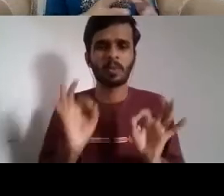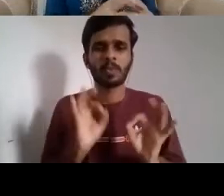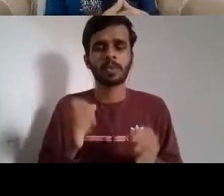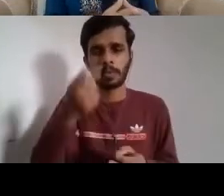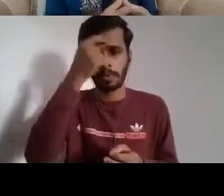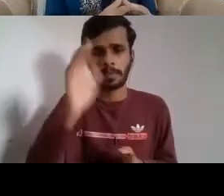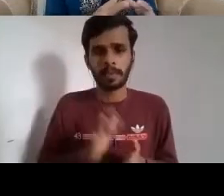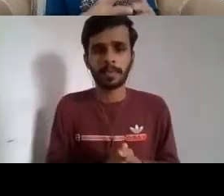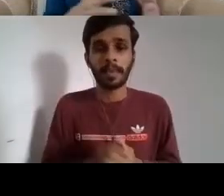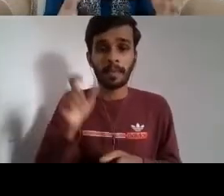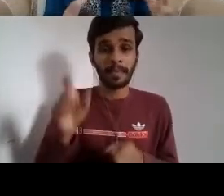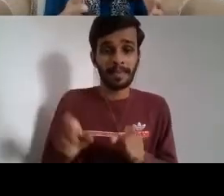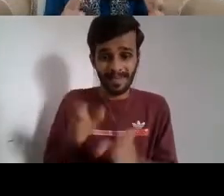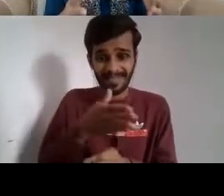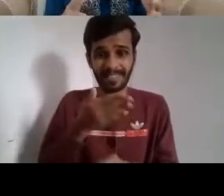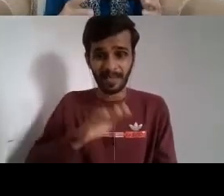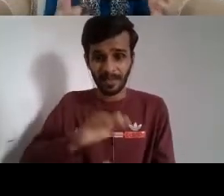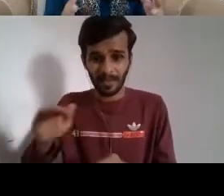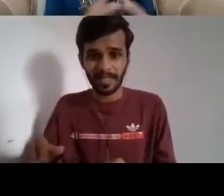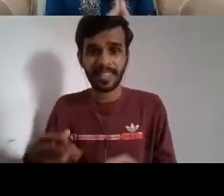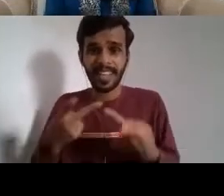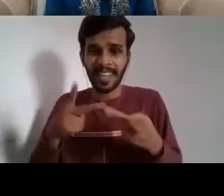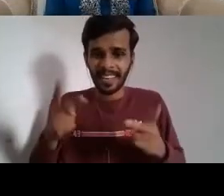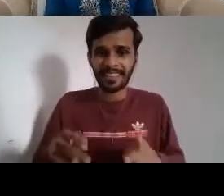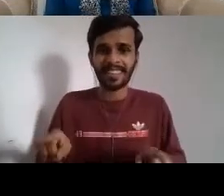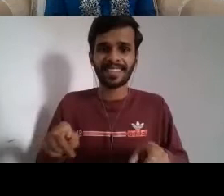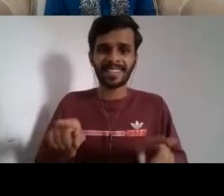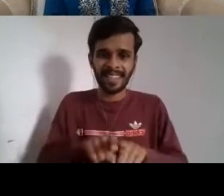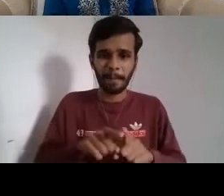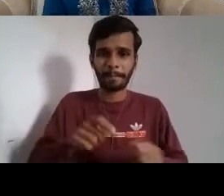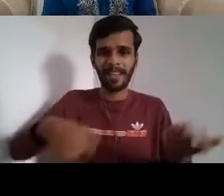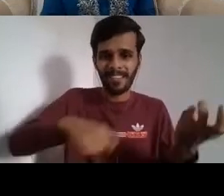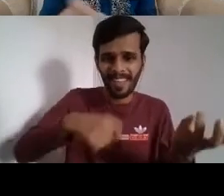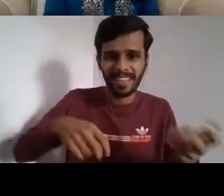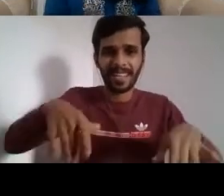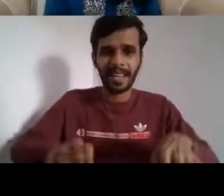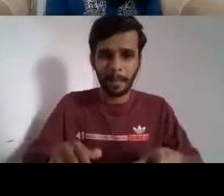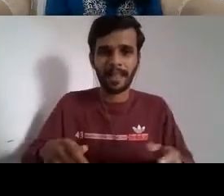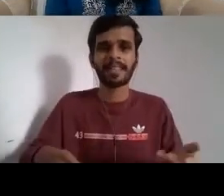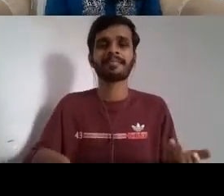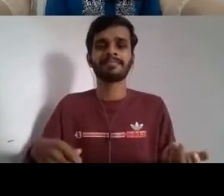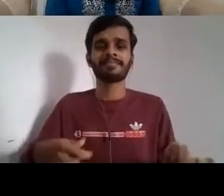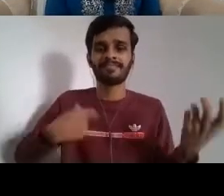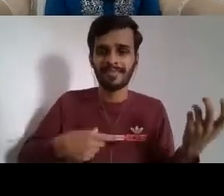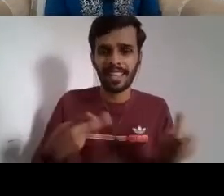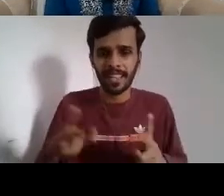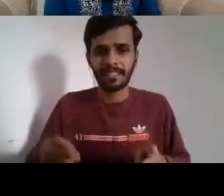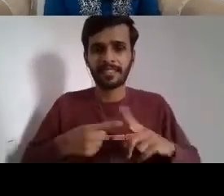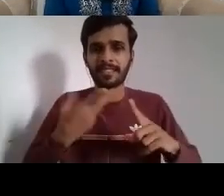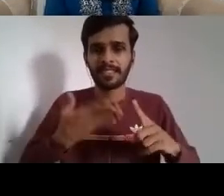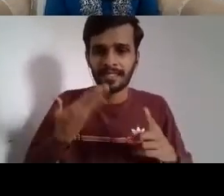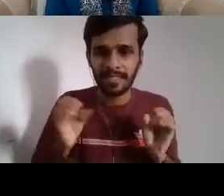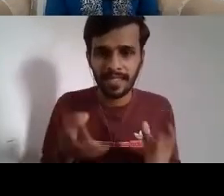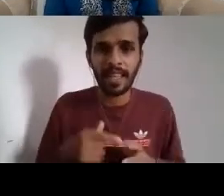musical ensemble with multiple instruments, Indian and Western. This exposure to composing music